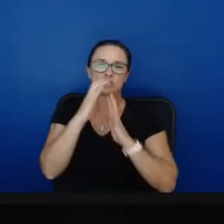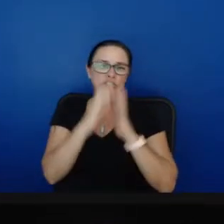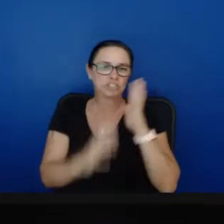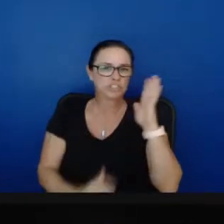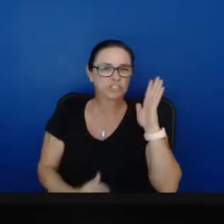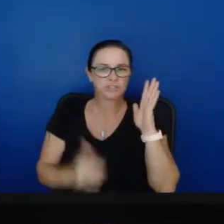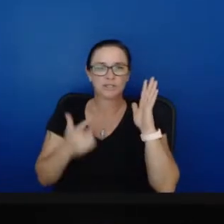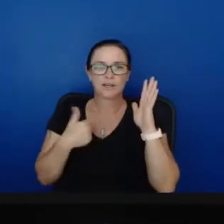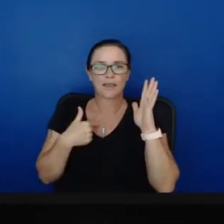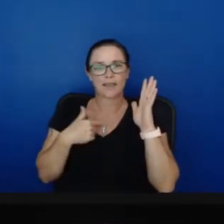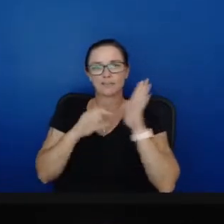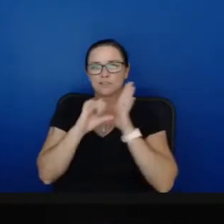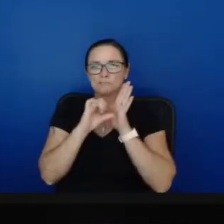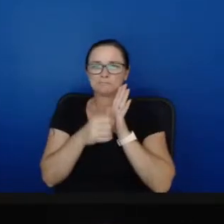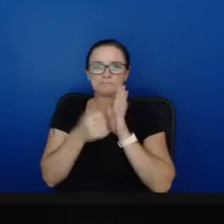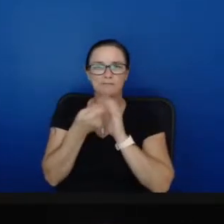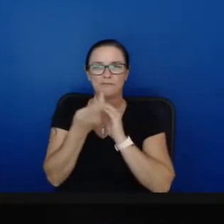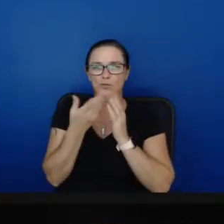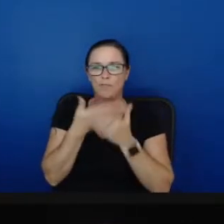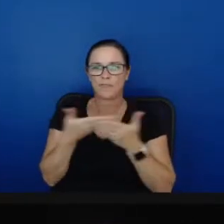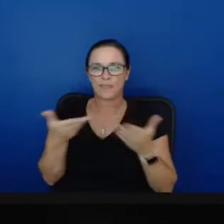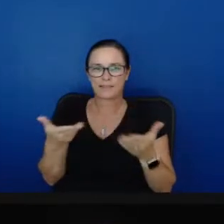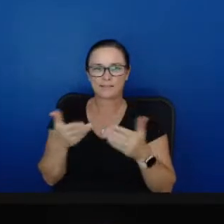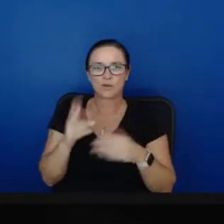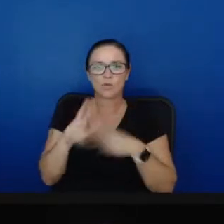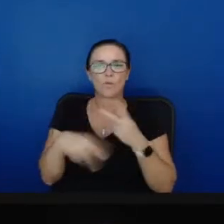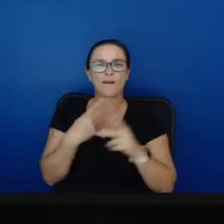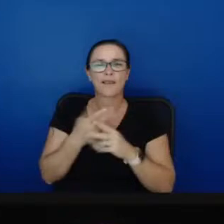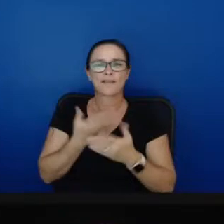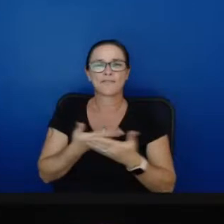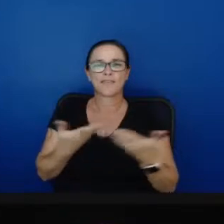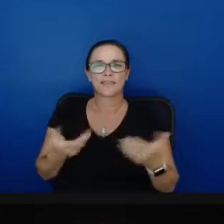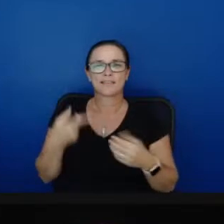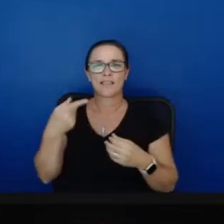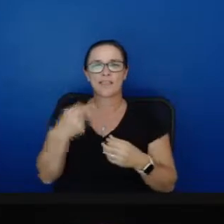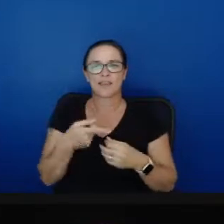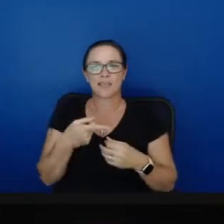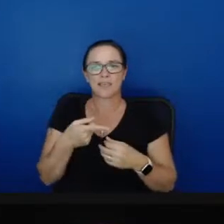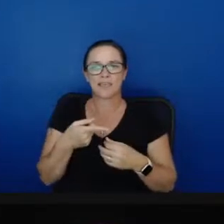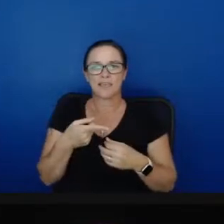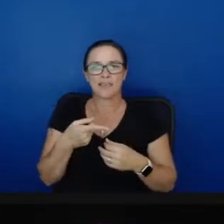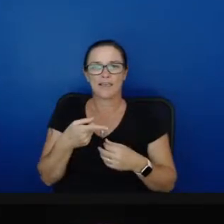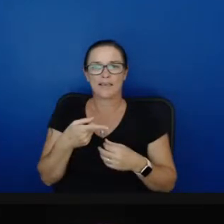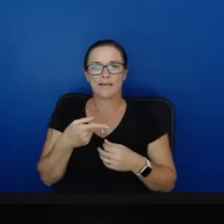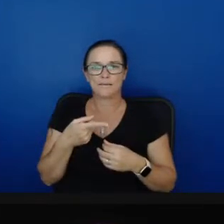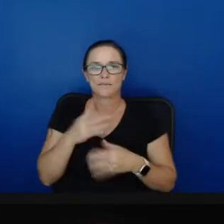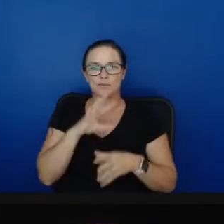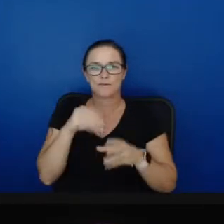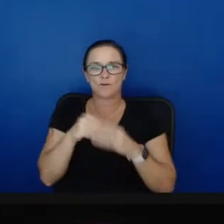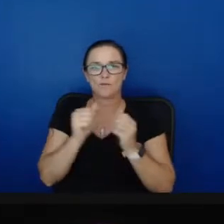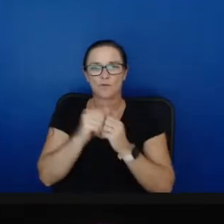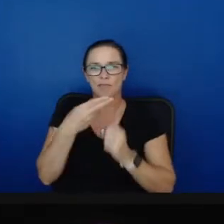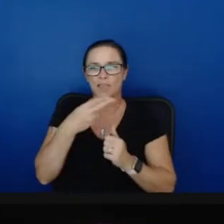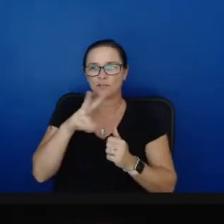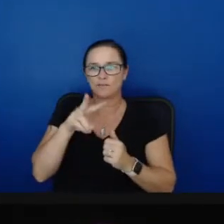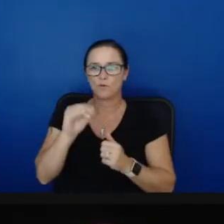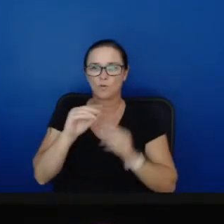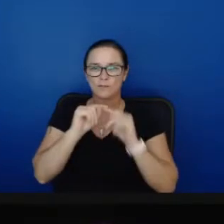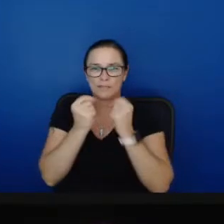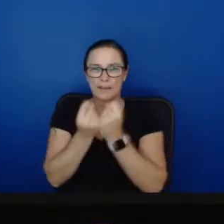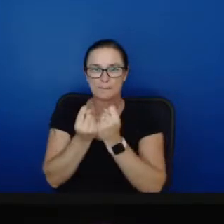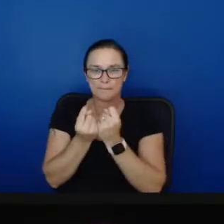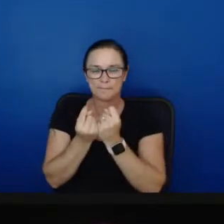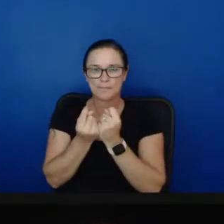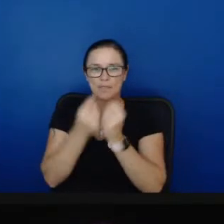just highlight once again the kinds of things that he, as part of the HVO team, was helping